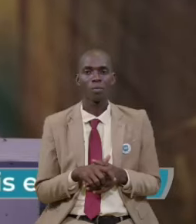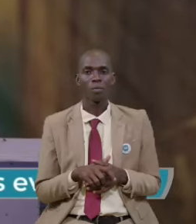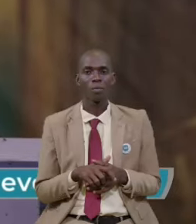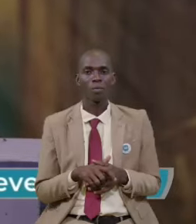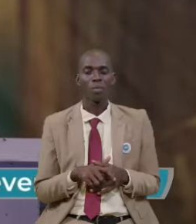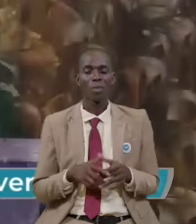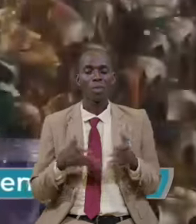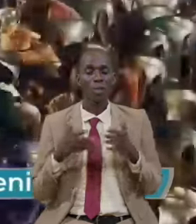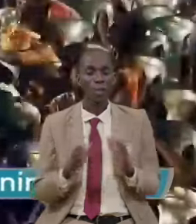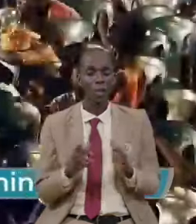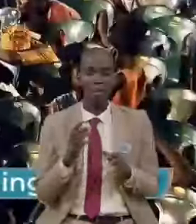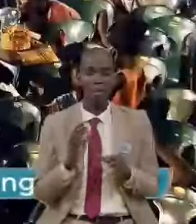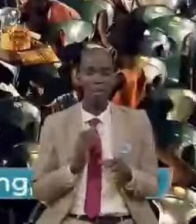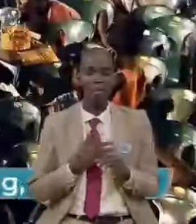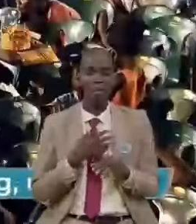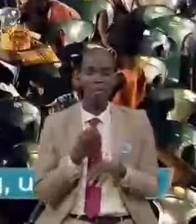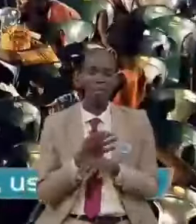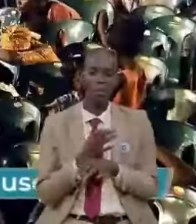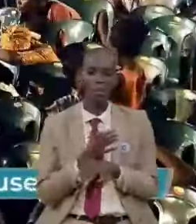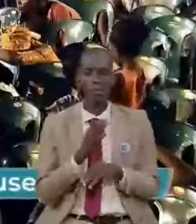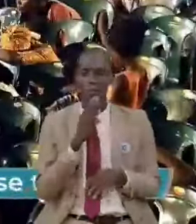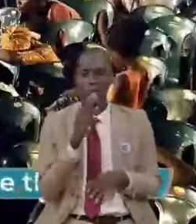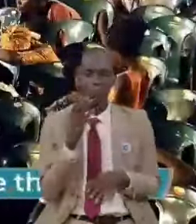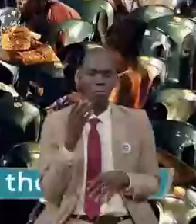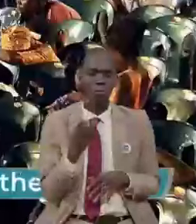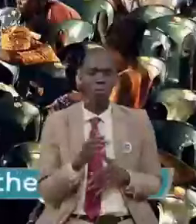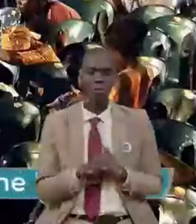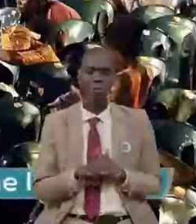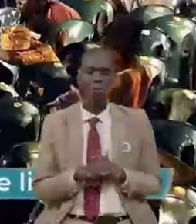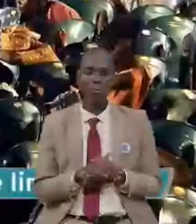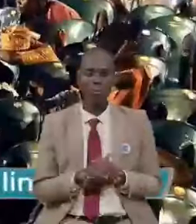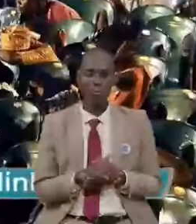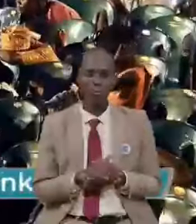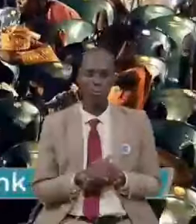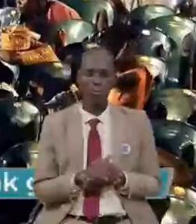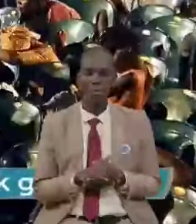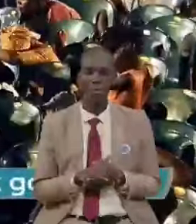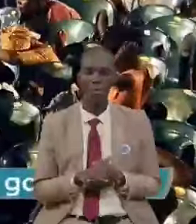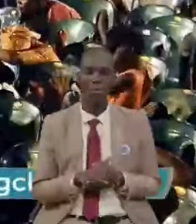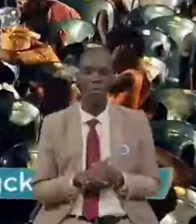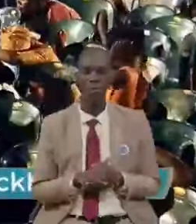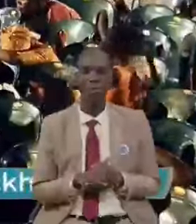there attend to those who have made decision. Get their names,